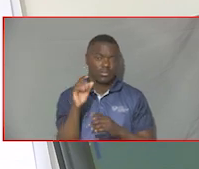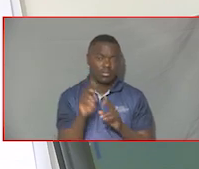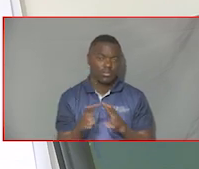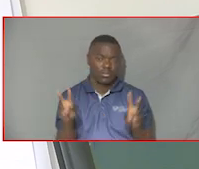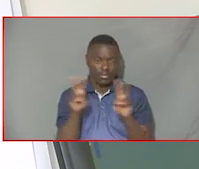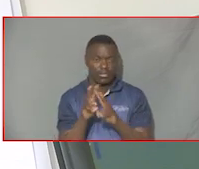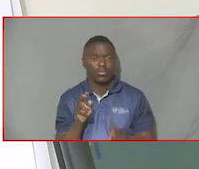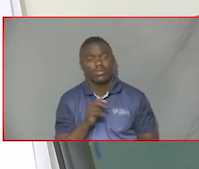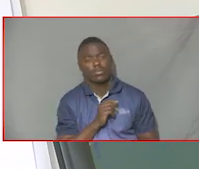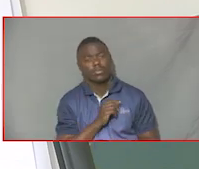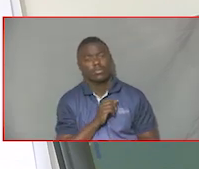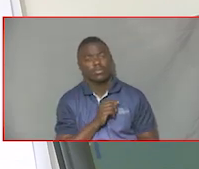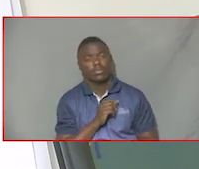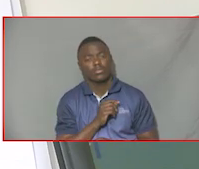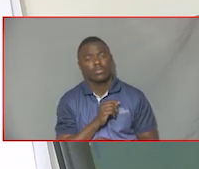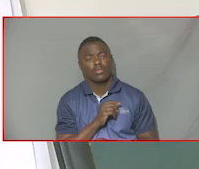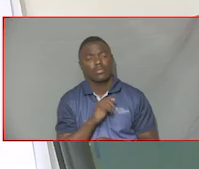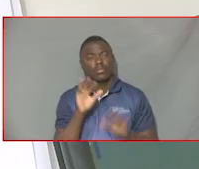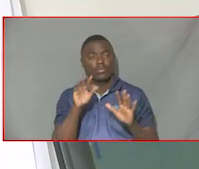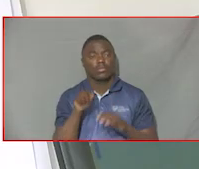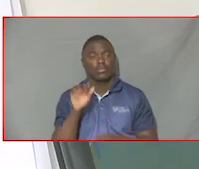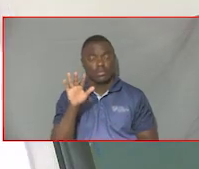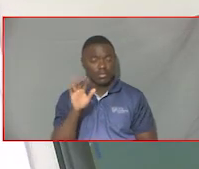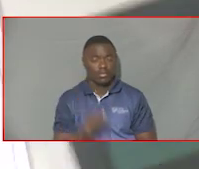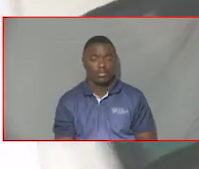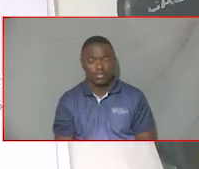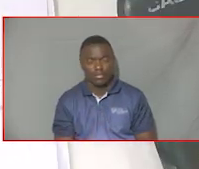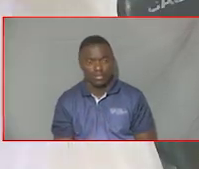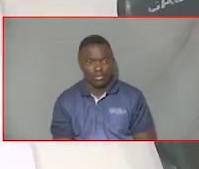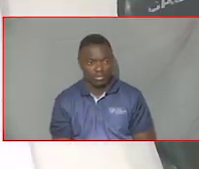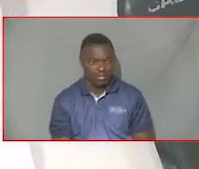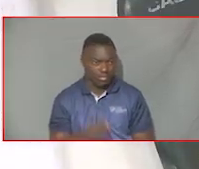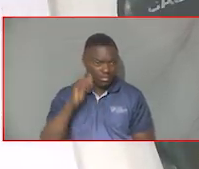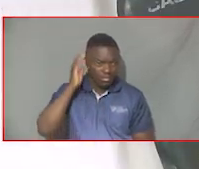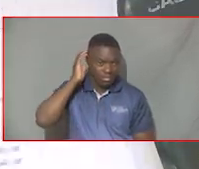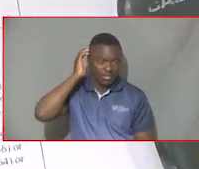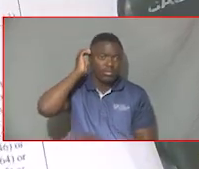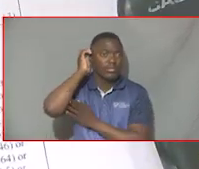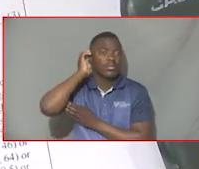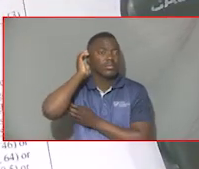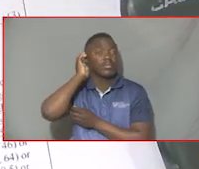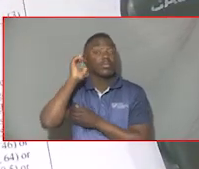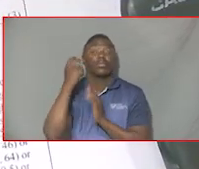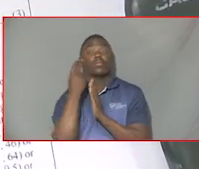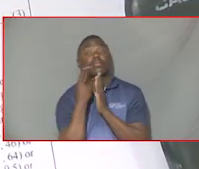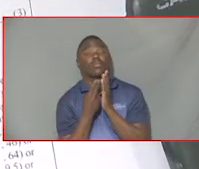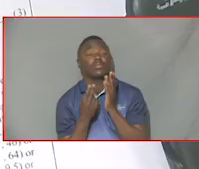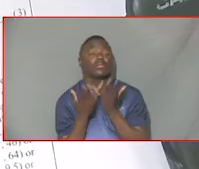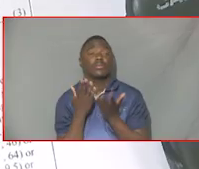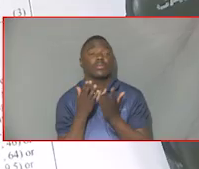which means your y-intercept is 9,5, correct? So if you have to sketch